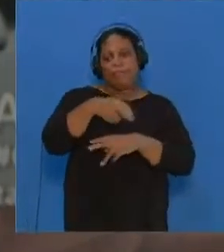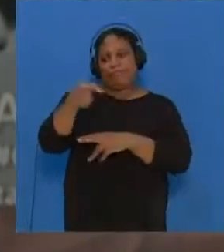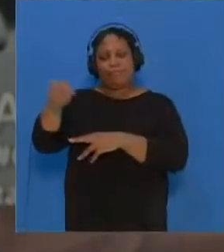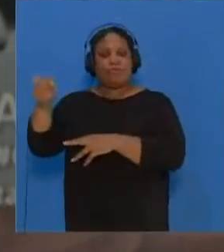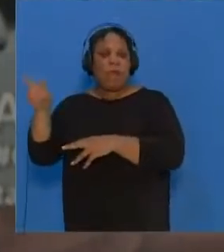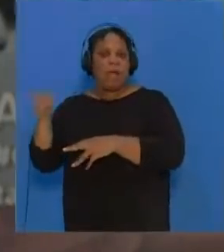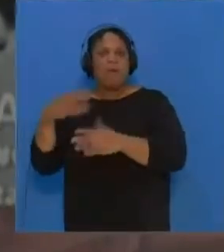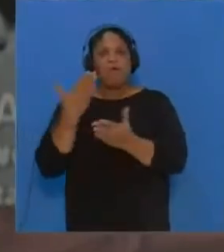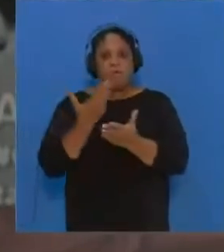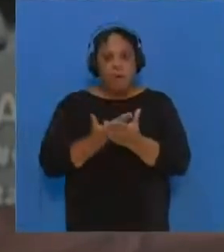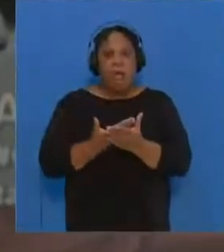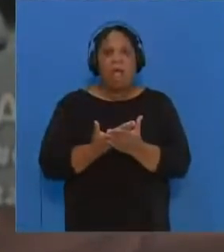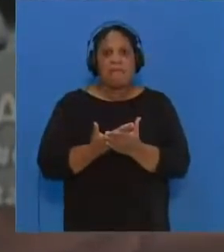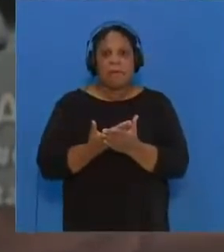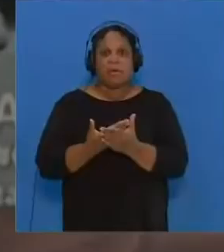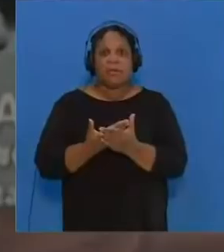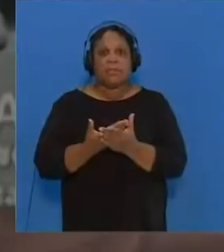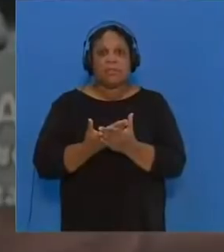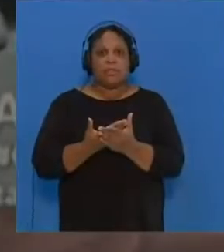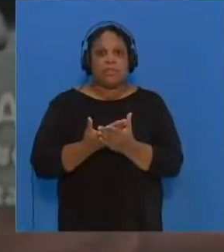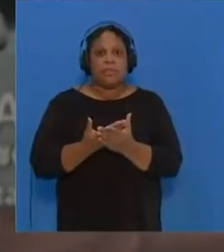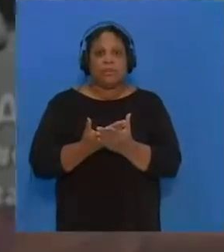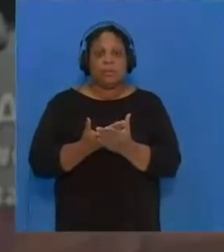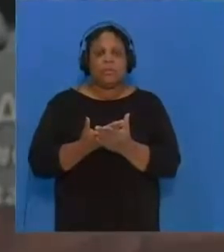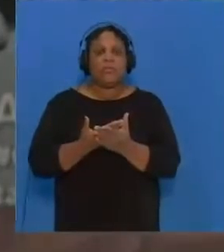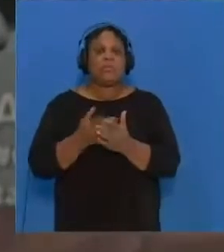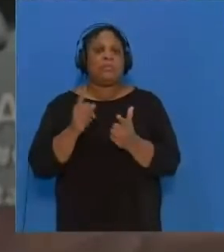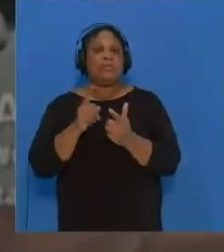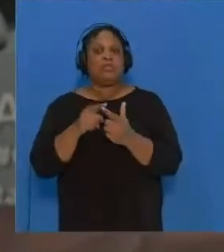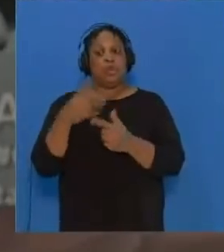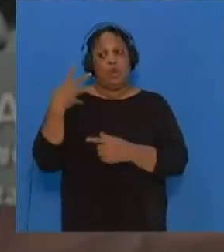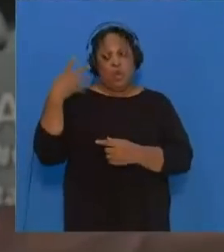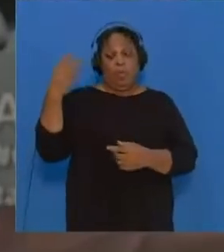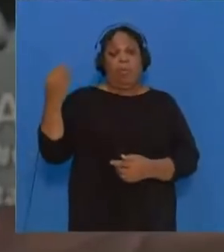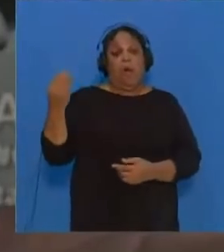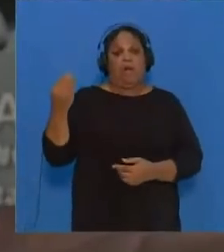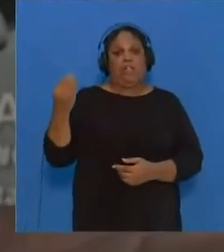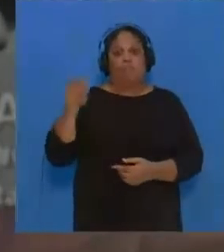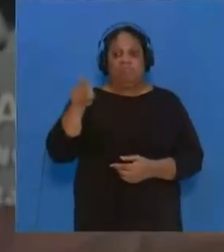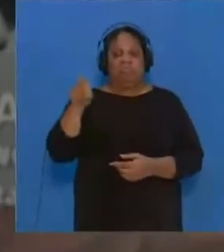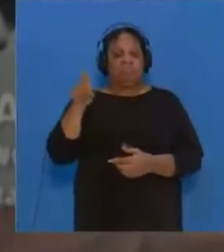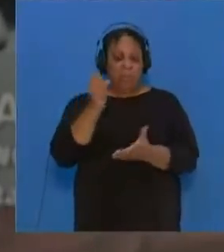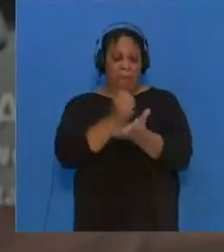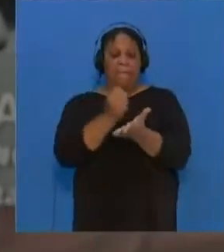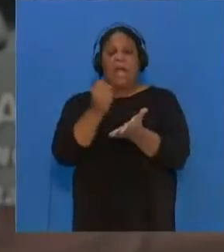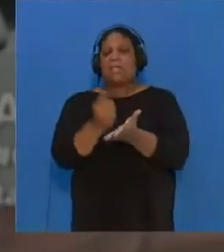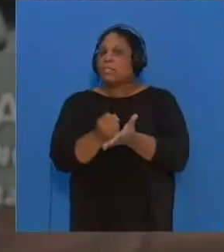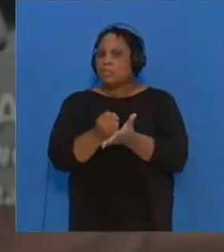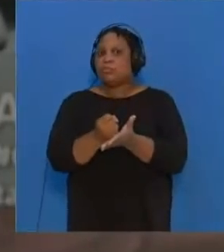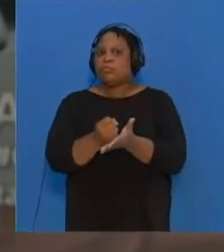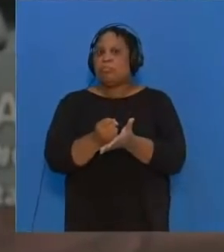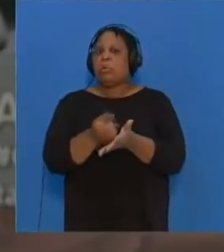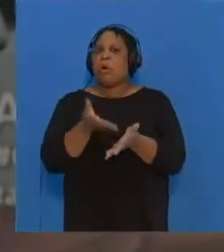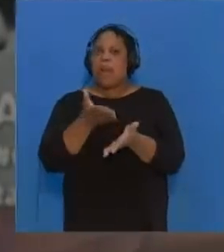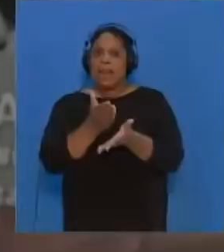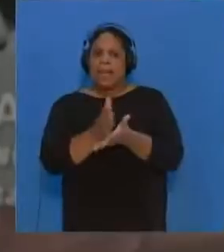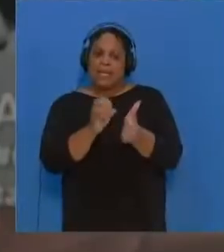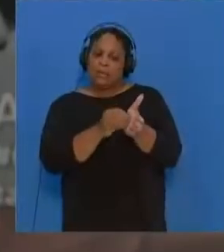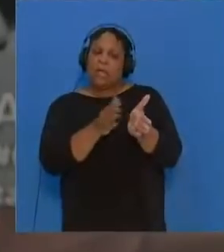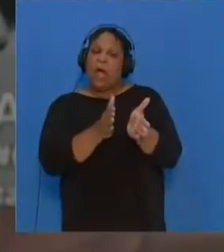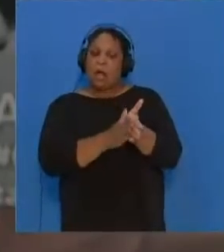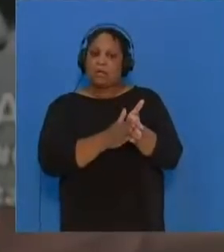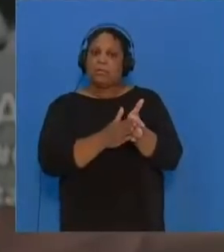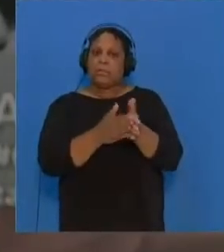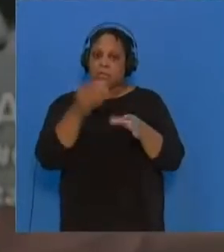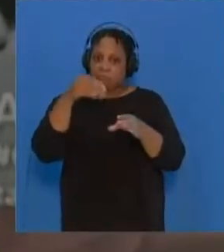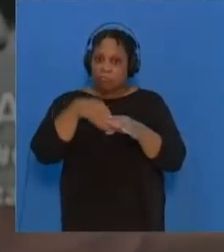Upon your arrival to your port of departure, you would obviously have your passport or whatever legal travel documents you're required